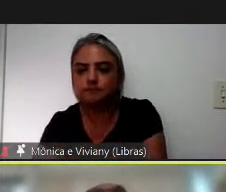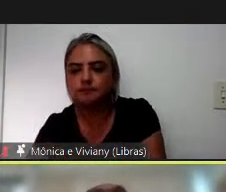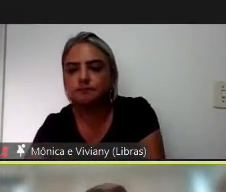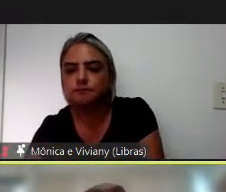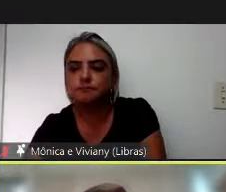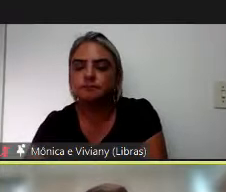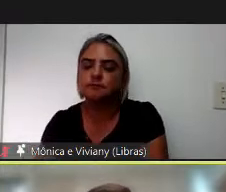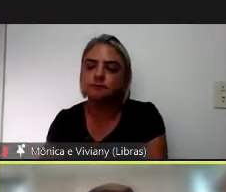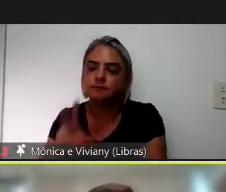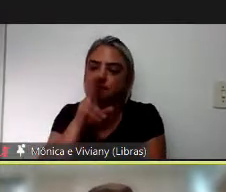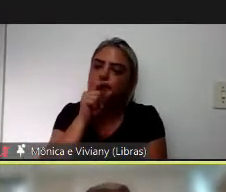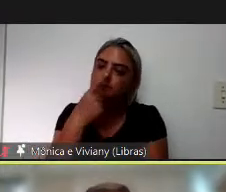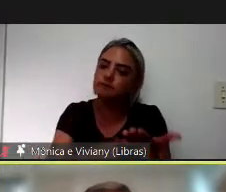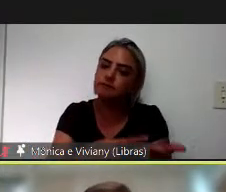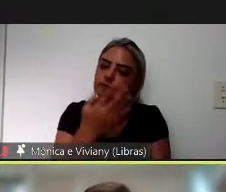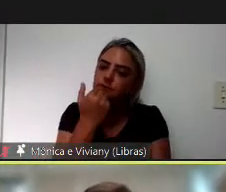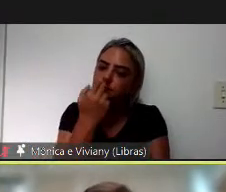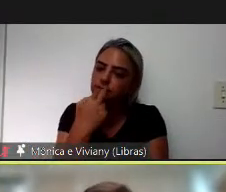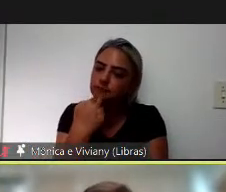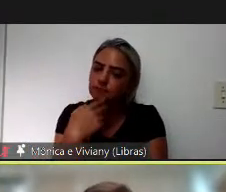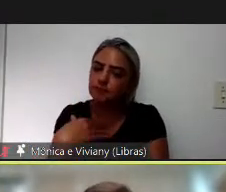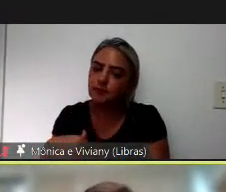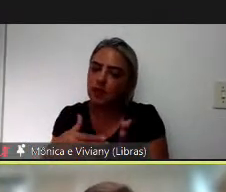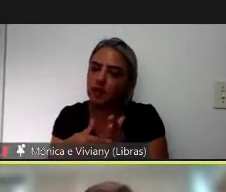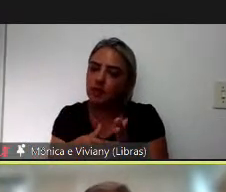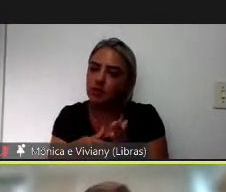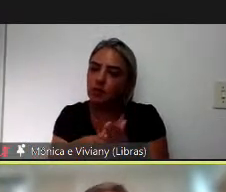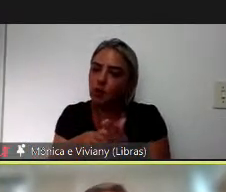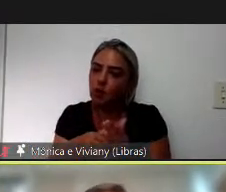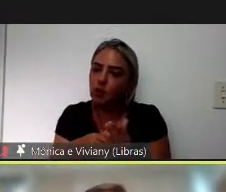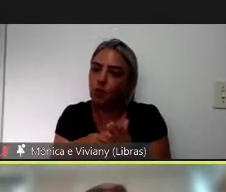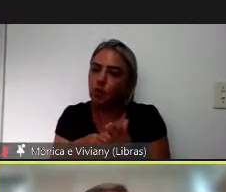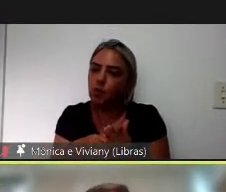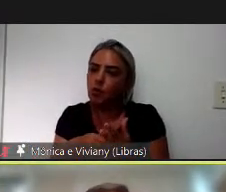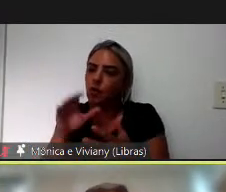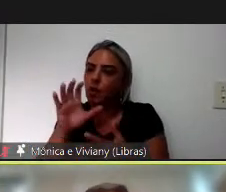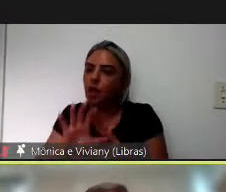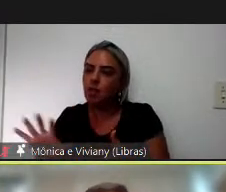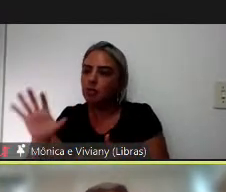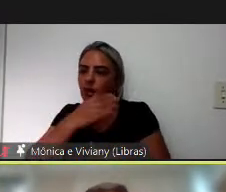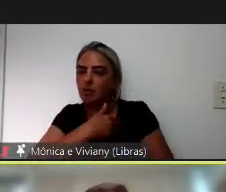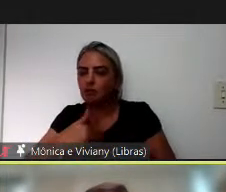make the resource come to the local areas.